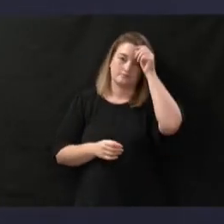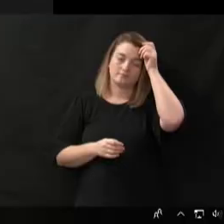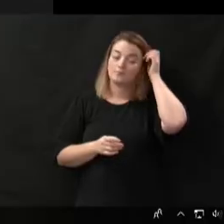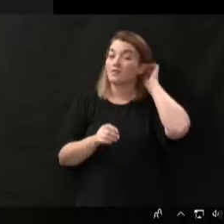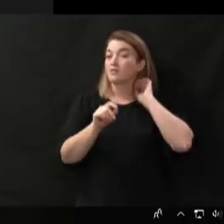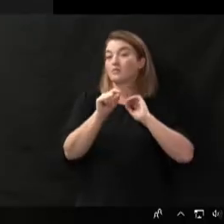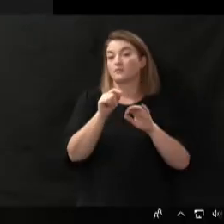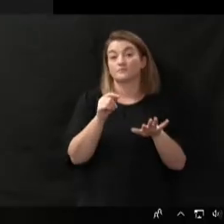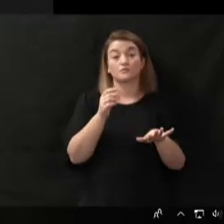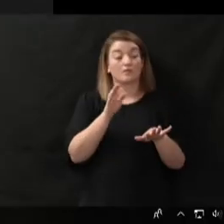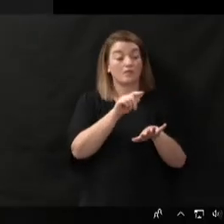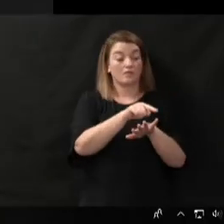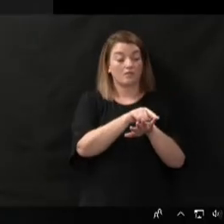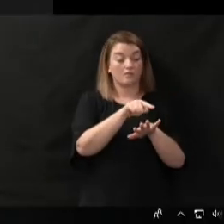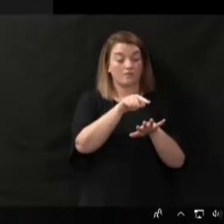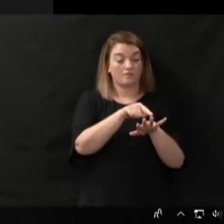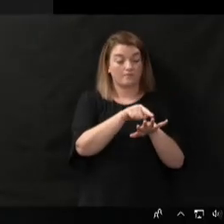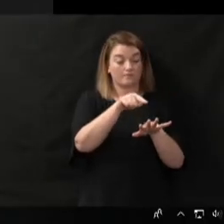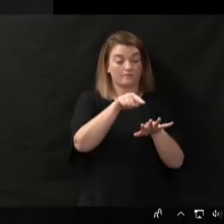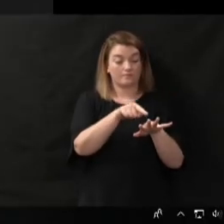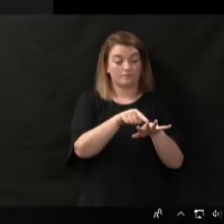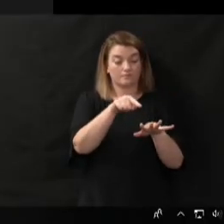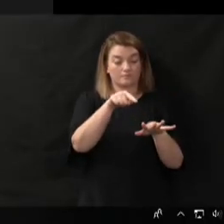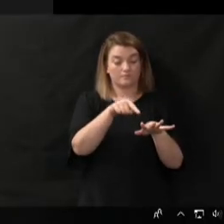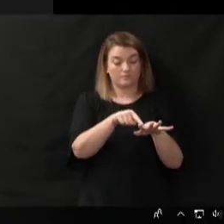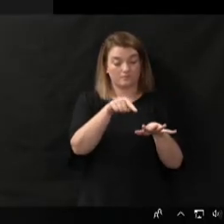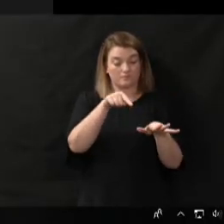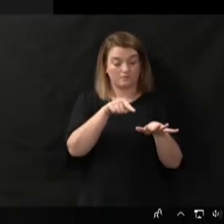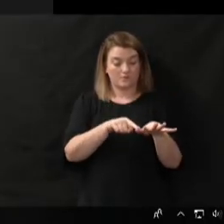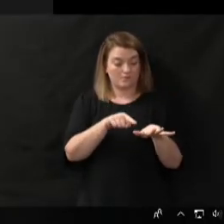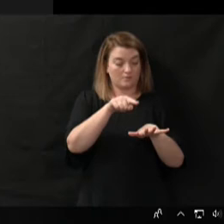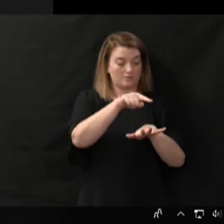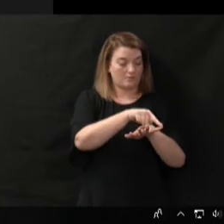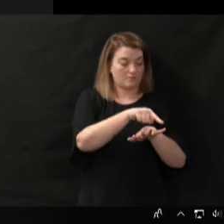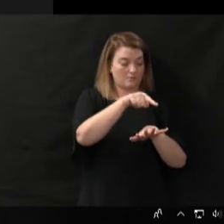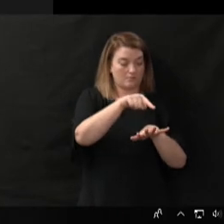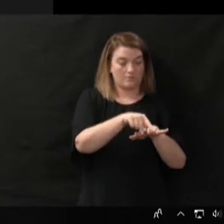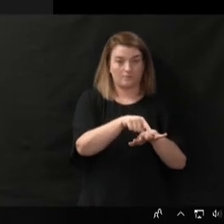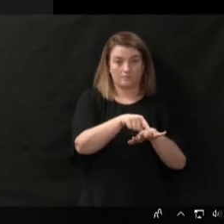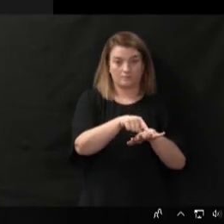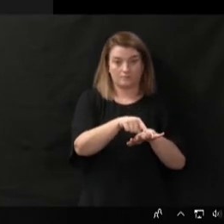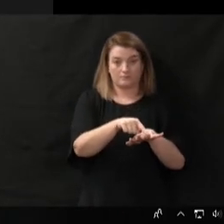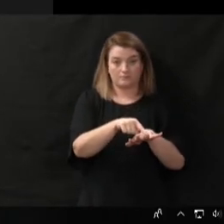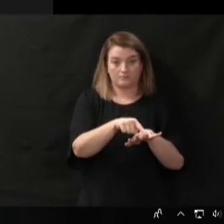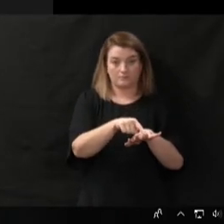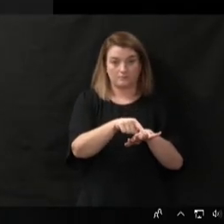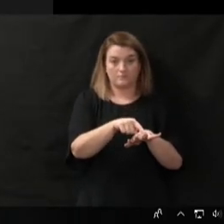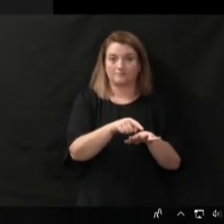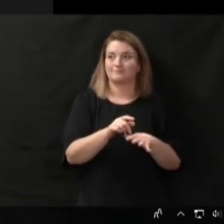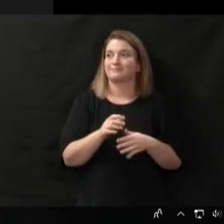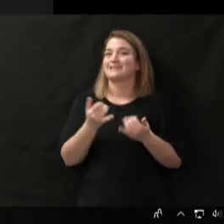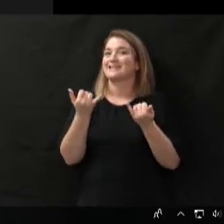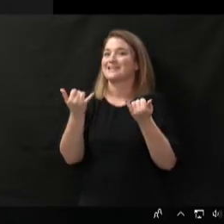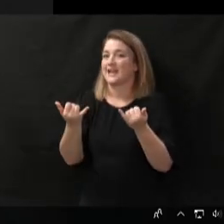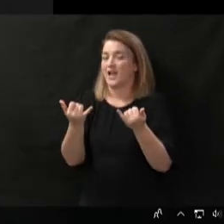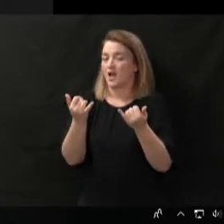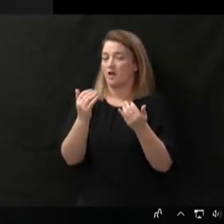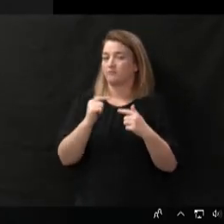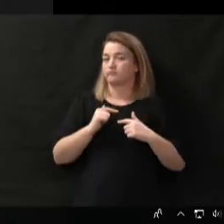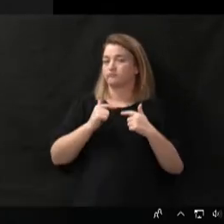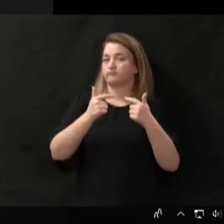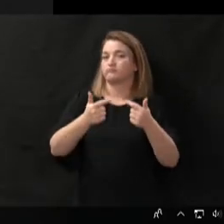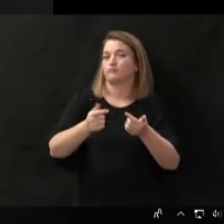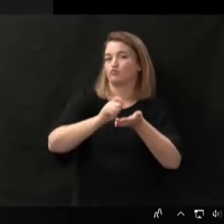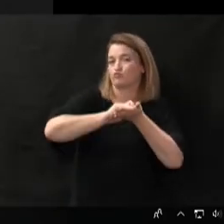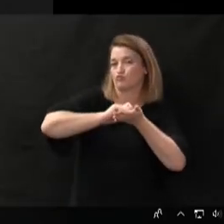The dog will jump on the bed. Now you would write it.